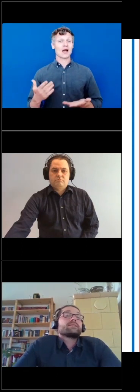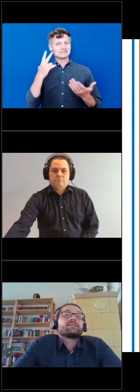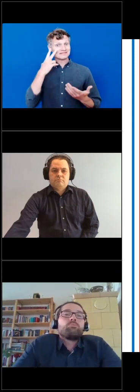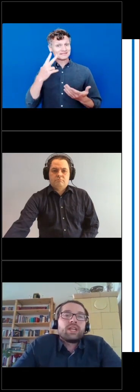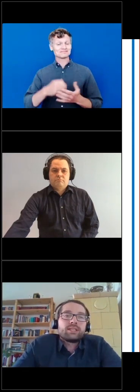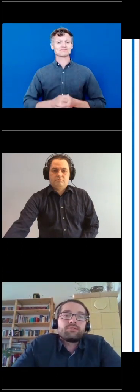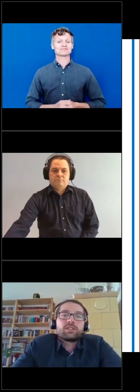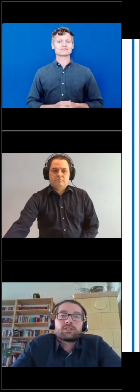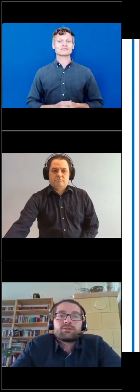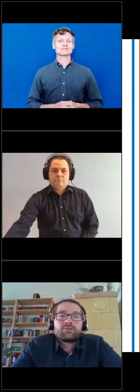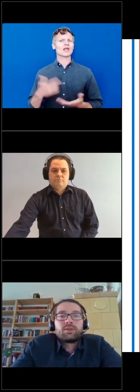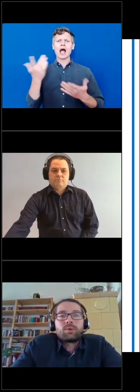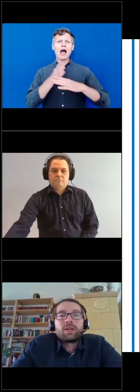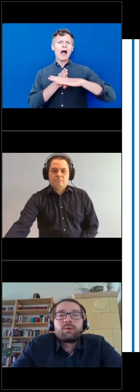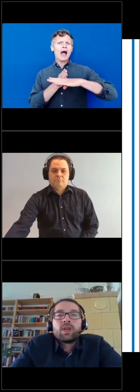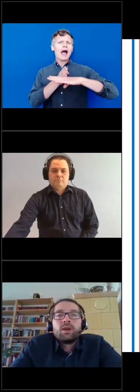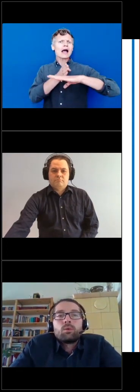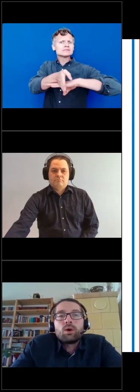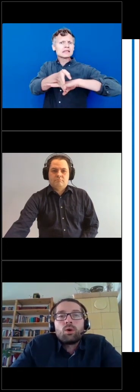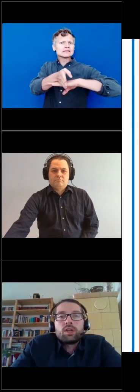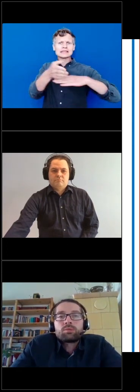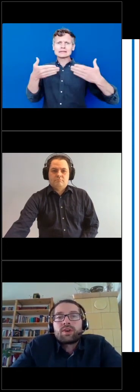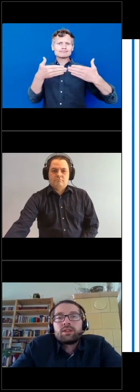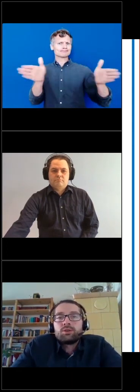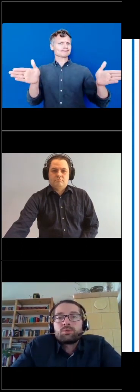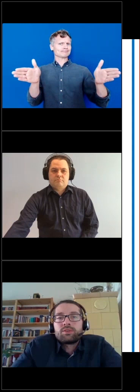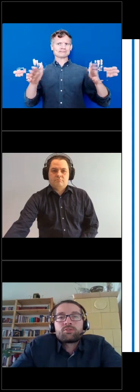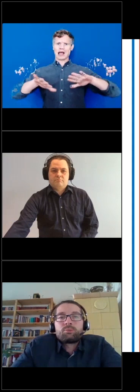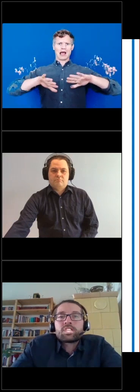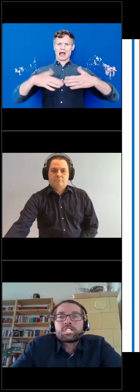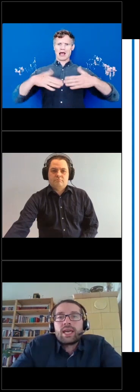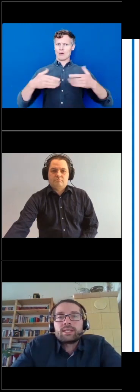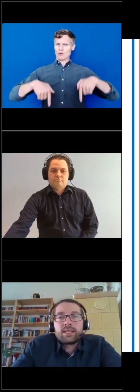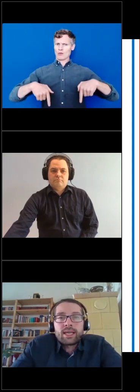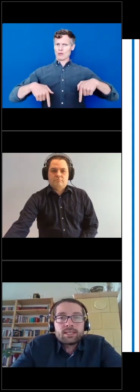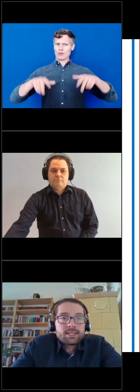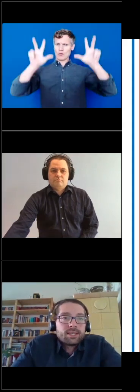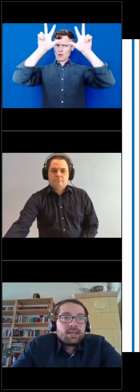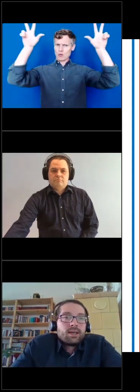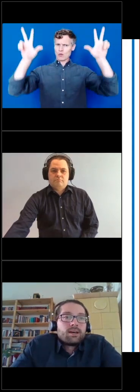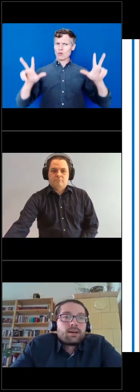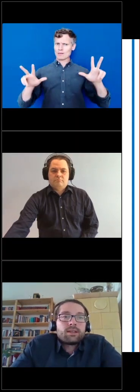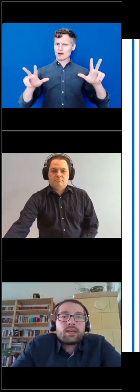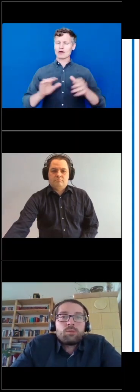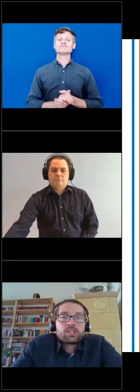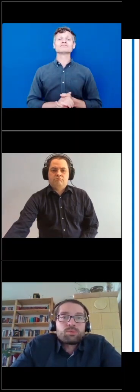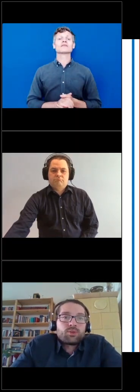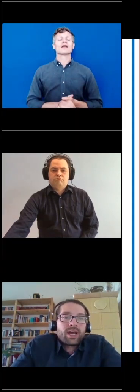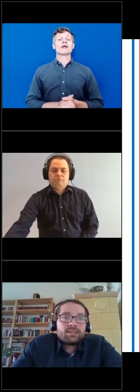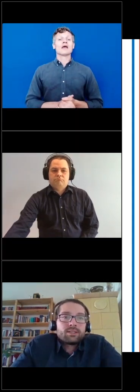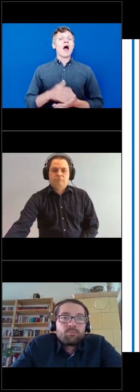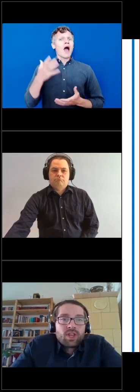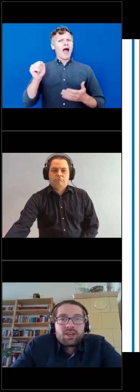the accessibility features of the webinar. We already provided you with information and links in the